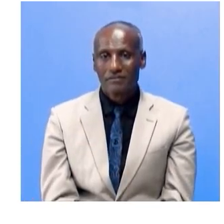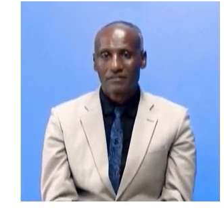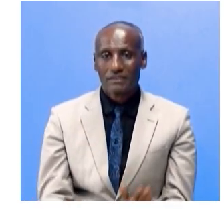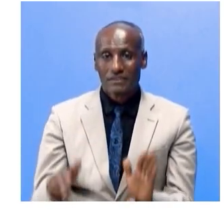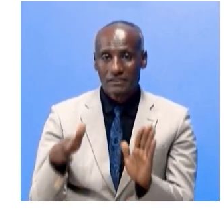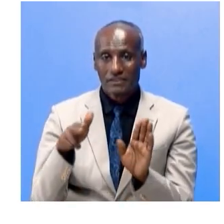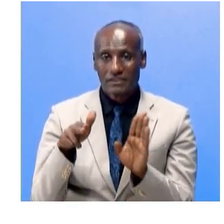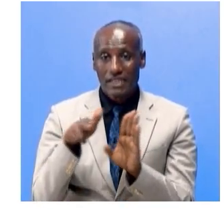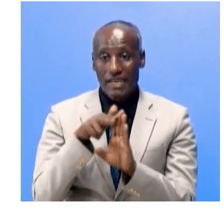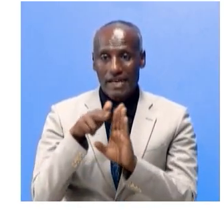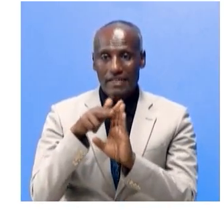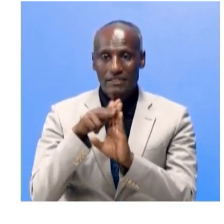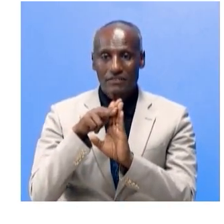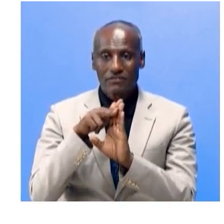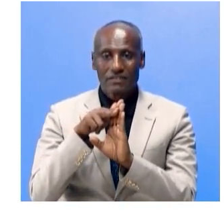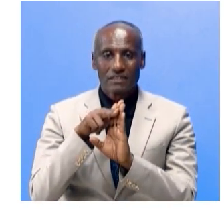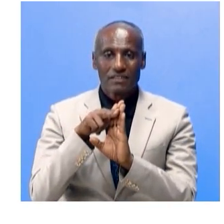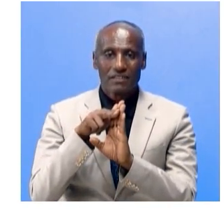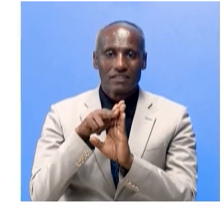about negative